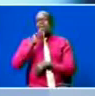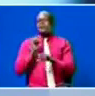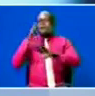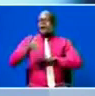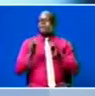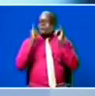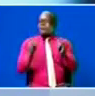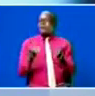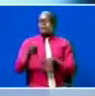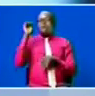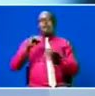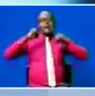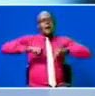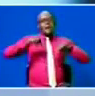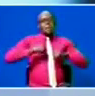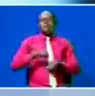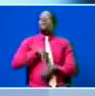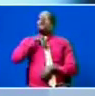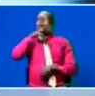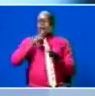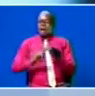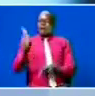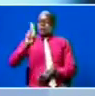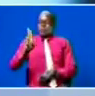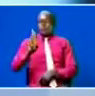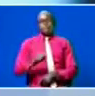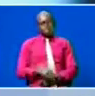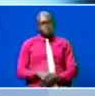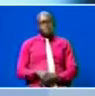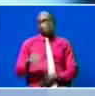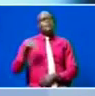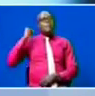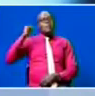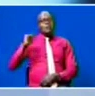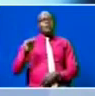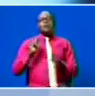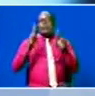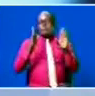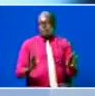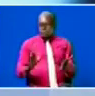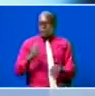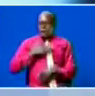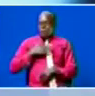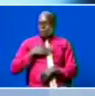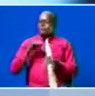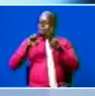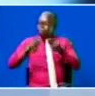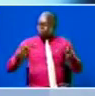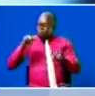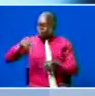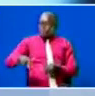the newfound love between the president and opposition leader Raila Odinga? Senior political affairs reporter Chris Thairo digs some